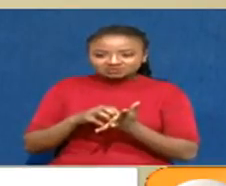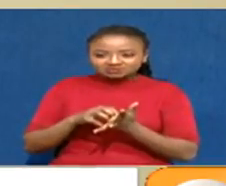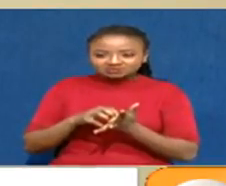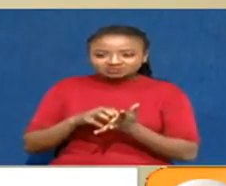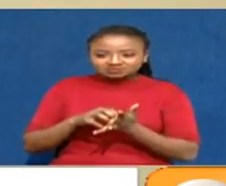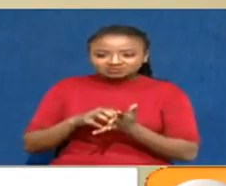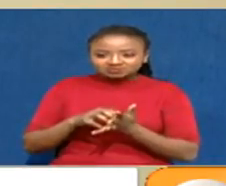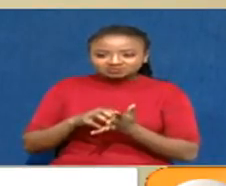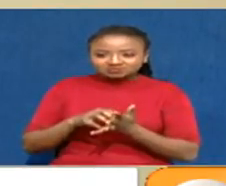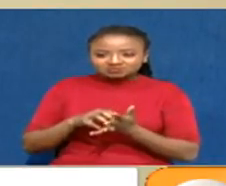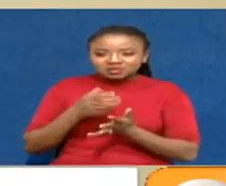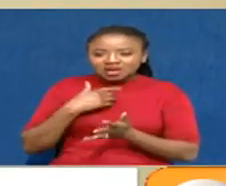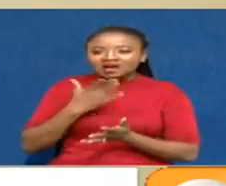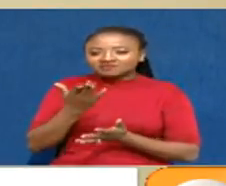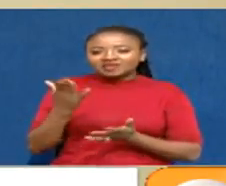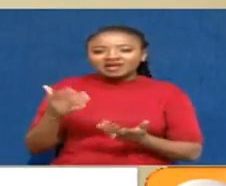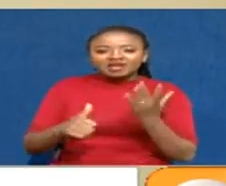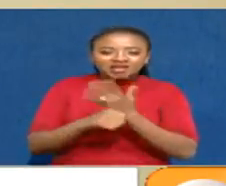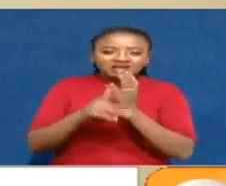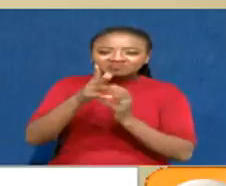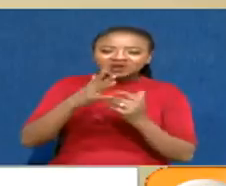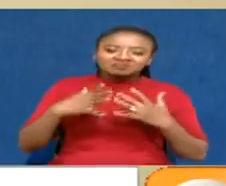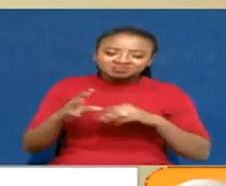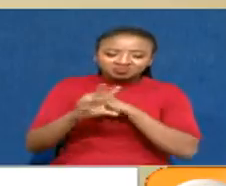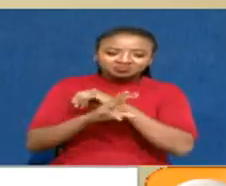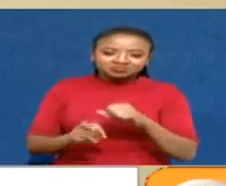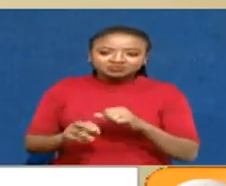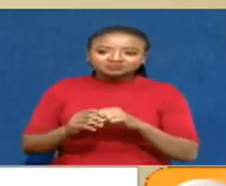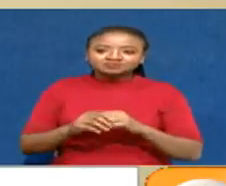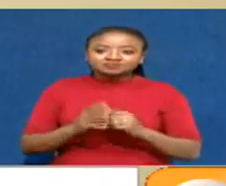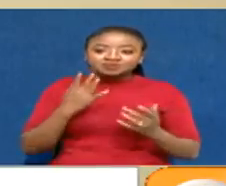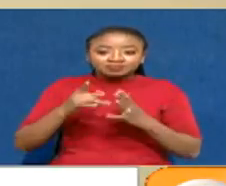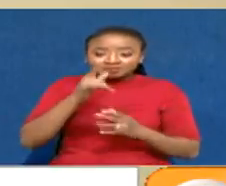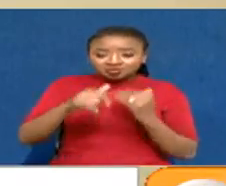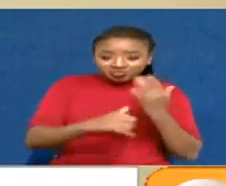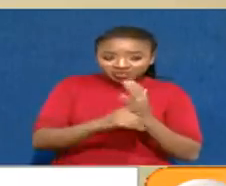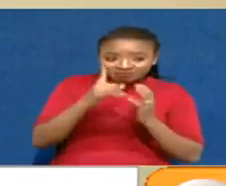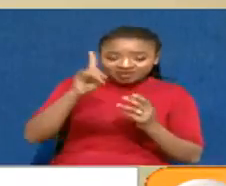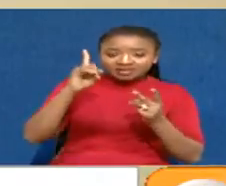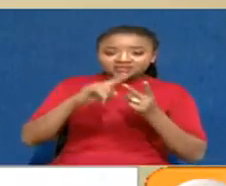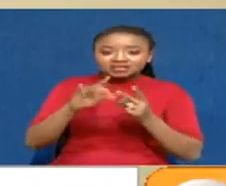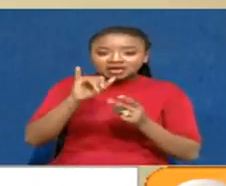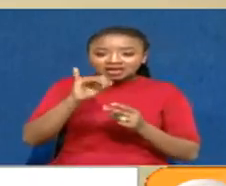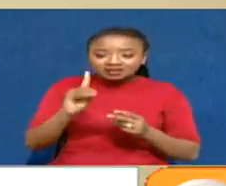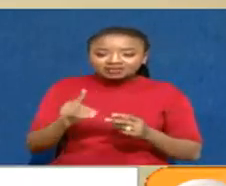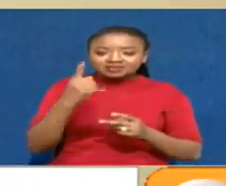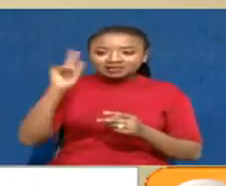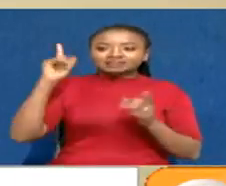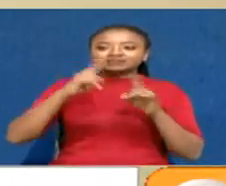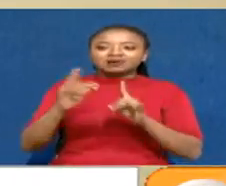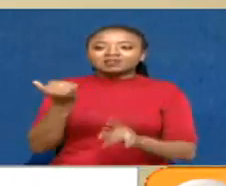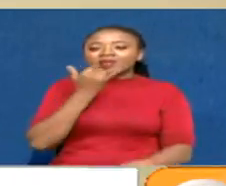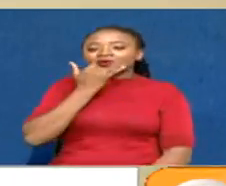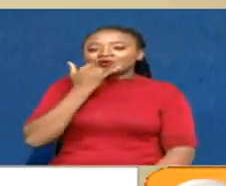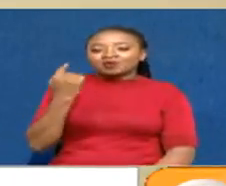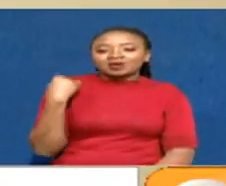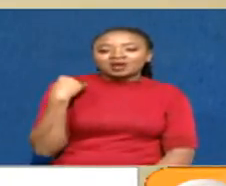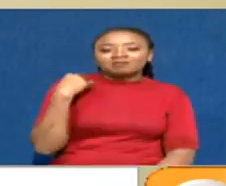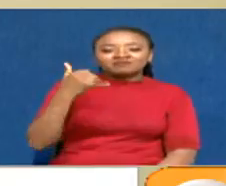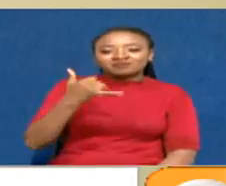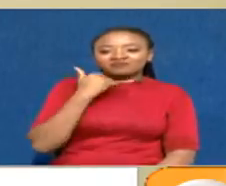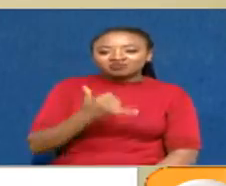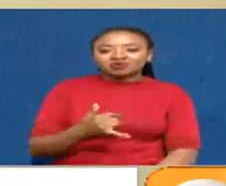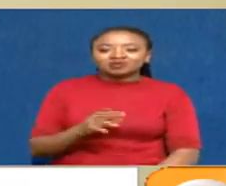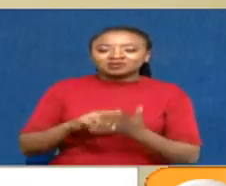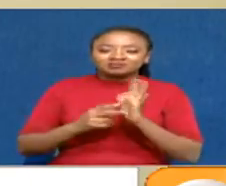there's a bit of identity theft. And so sometimes, in fact, you might have the right name and ID, but the wrong phone number, which could result actually in